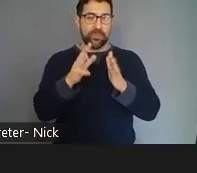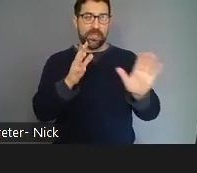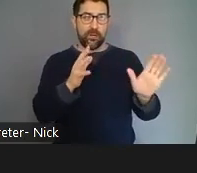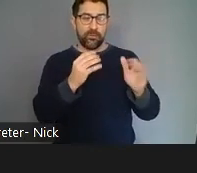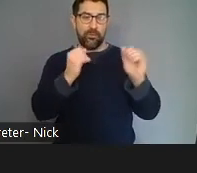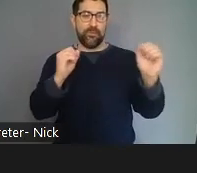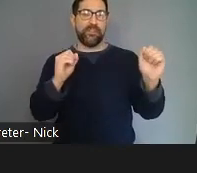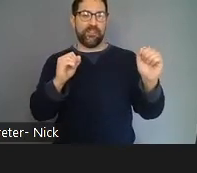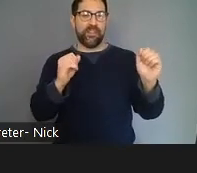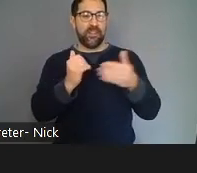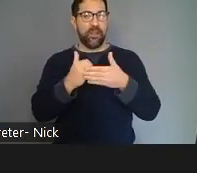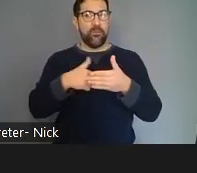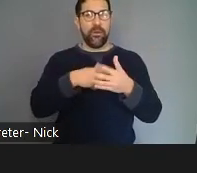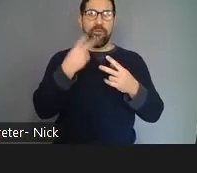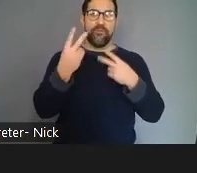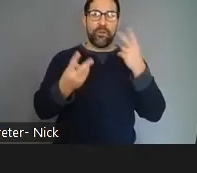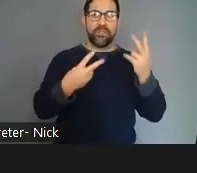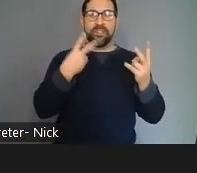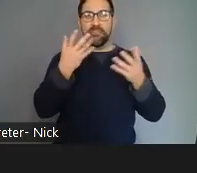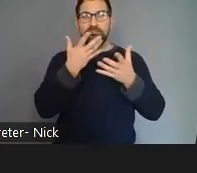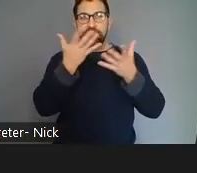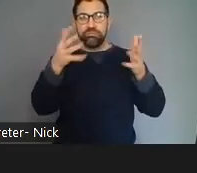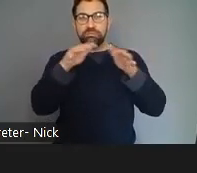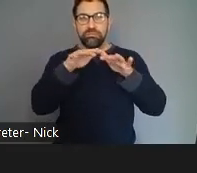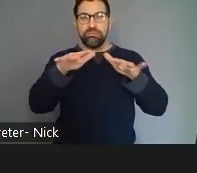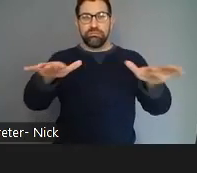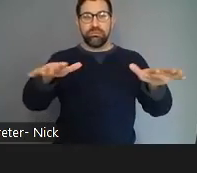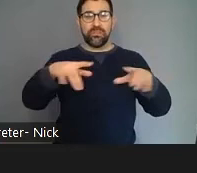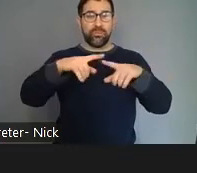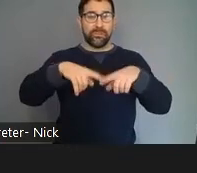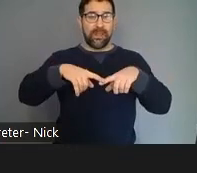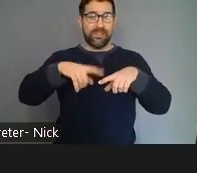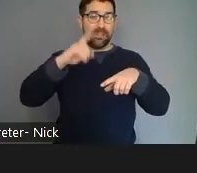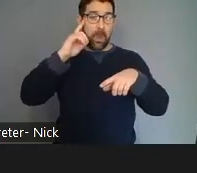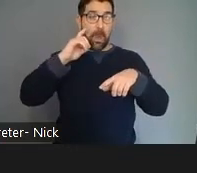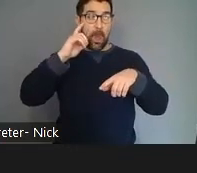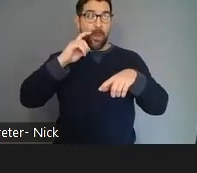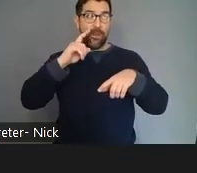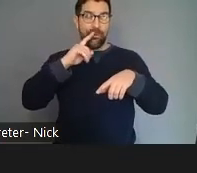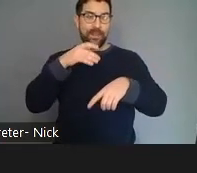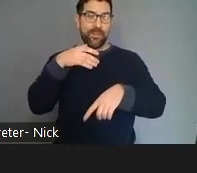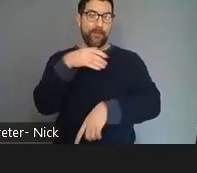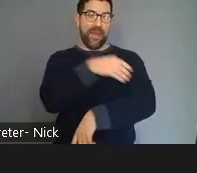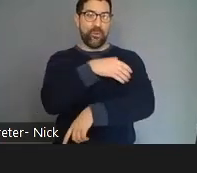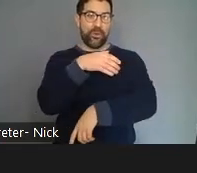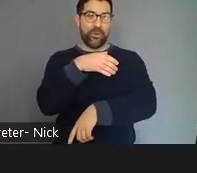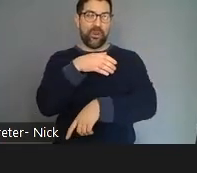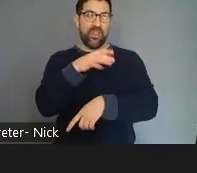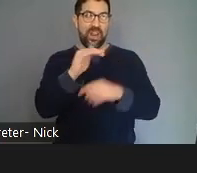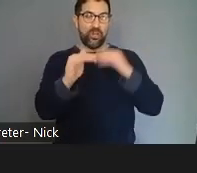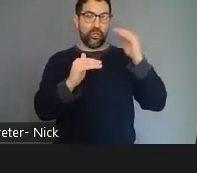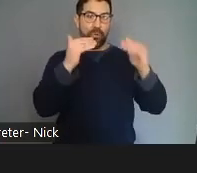get our voices across. So it sort of depends on the power that that adult would